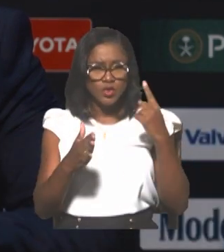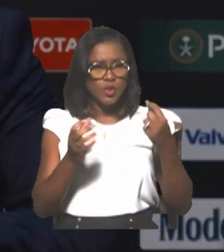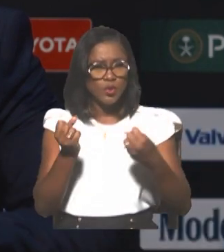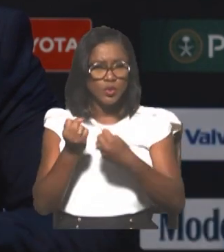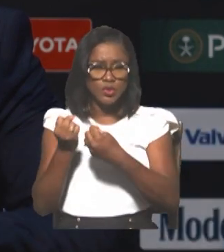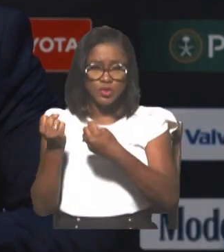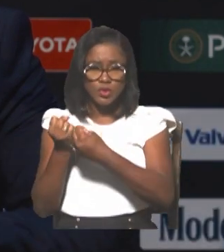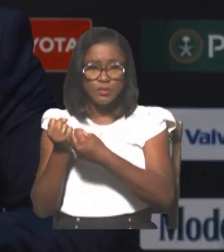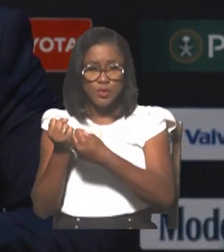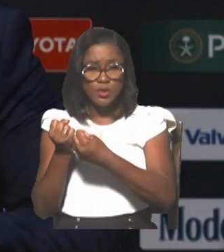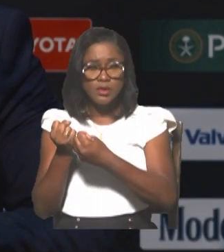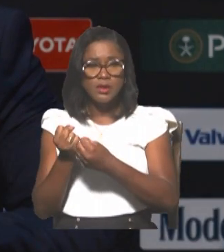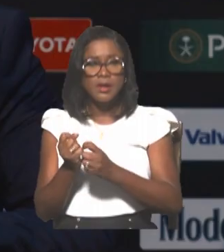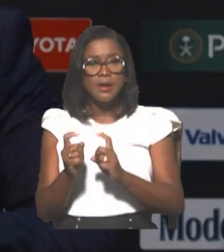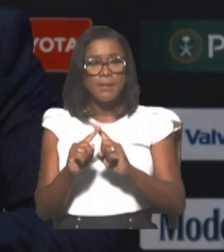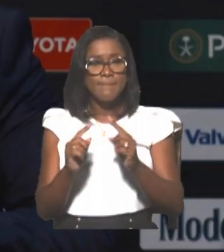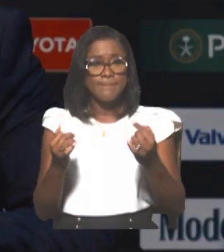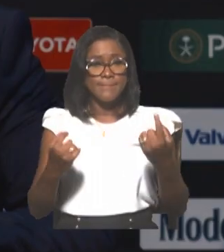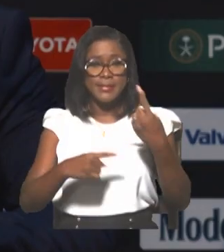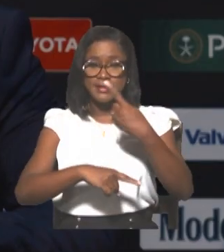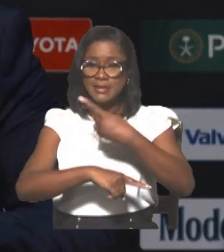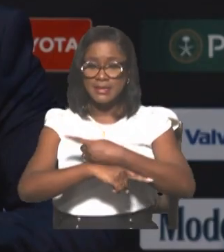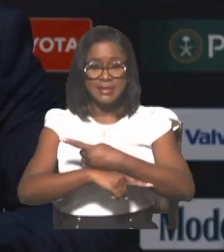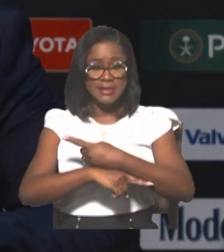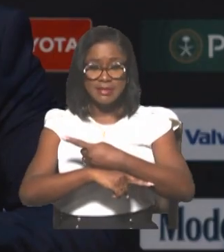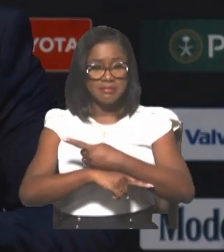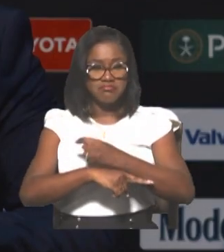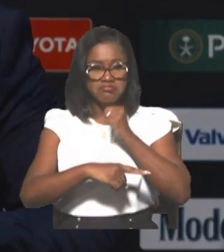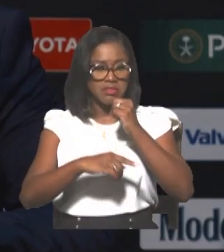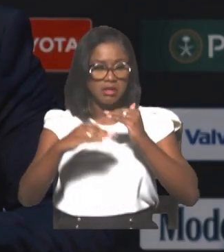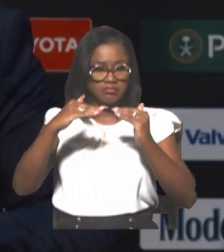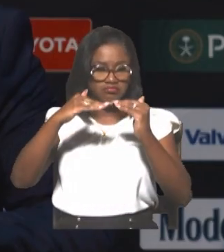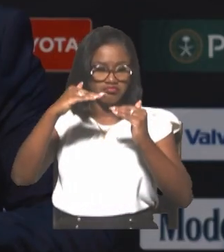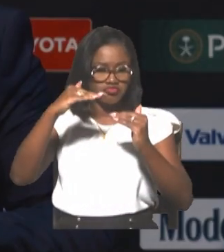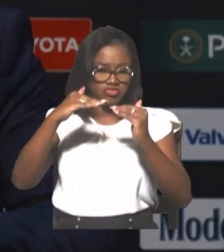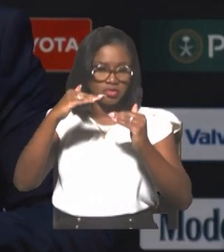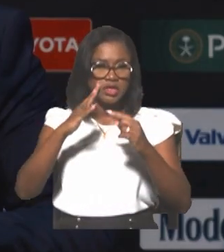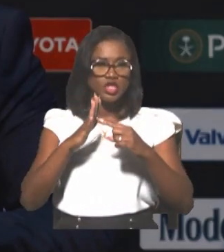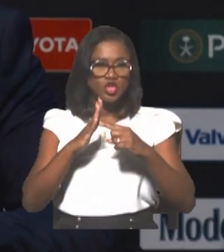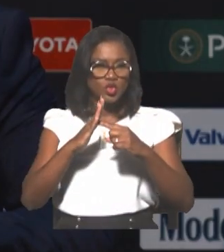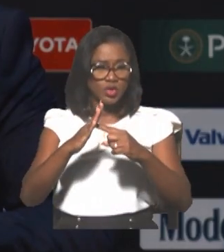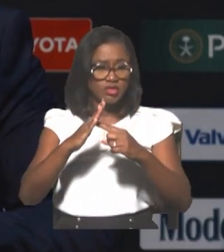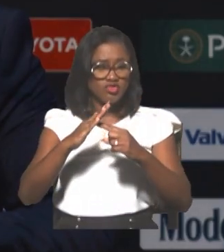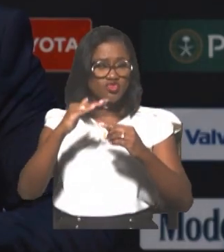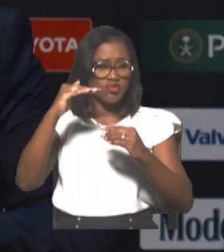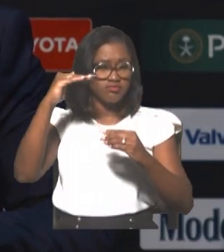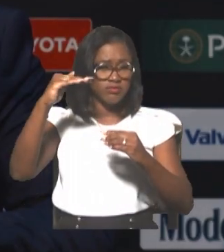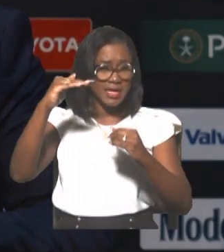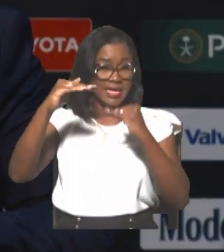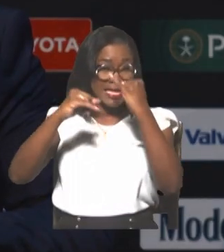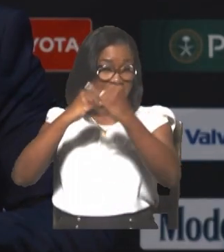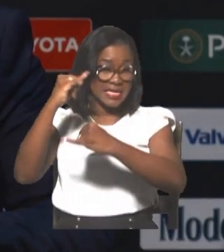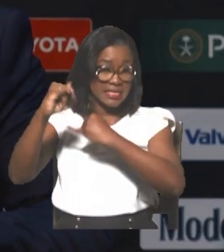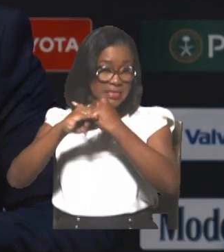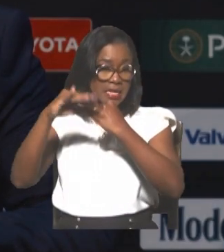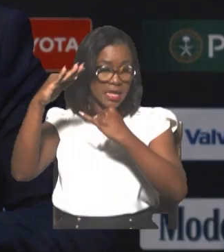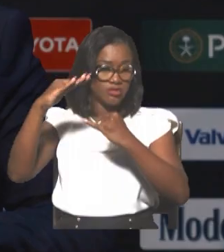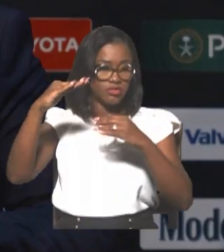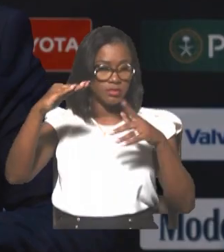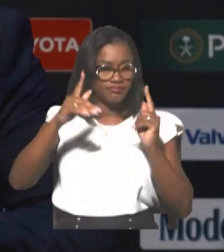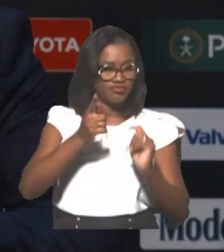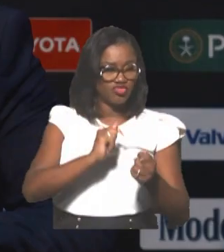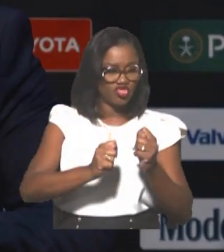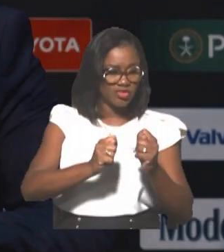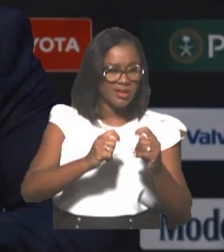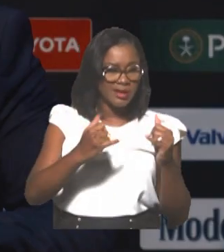every sense of the way. Today we wasn't at the races, and it gives us an indication the gap at international level and to where some of